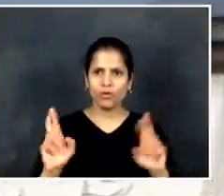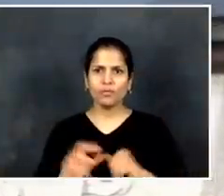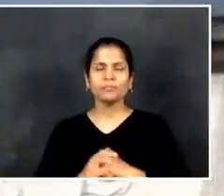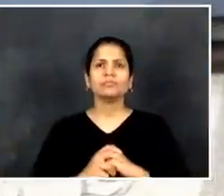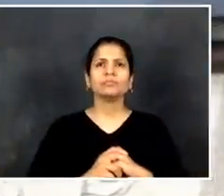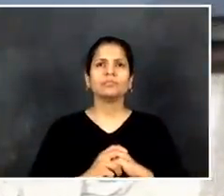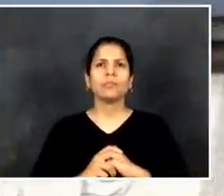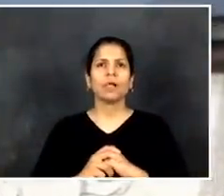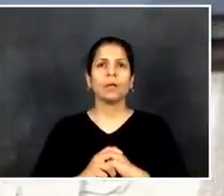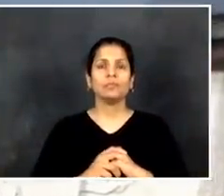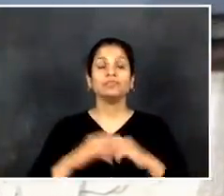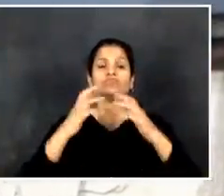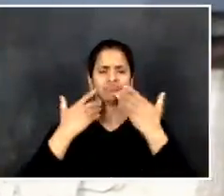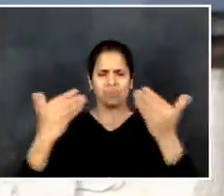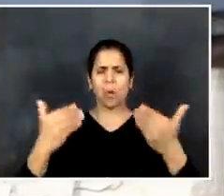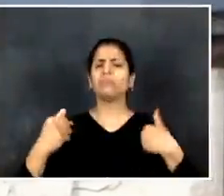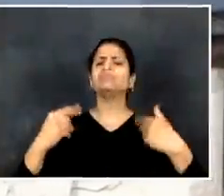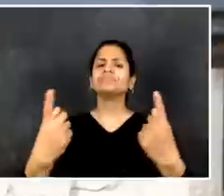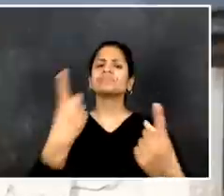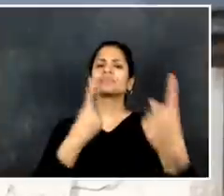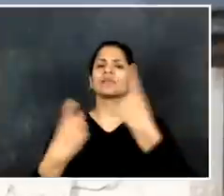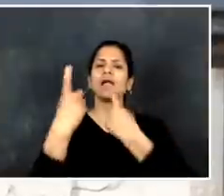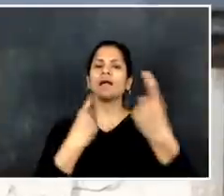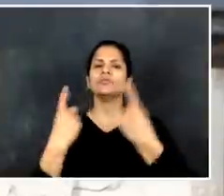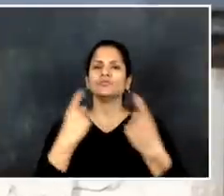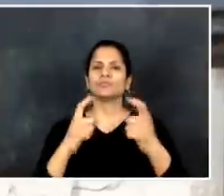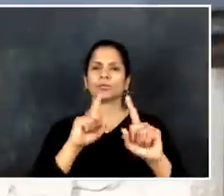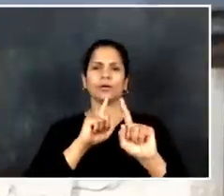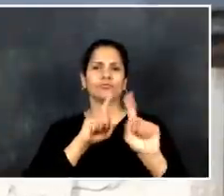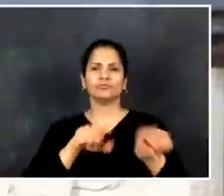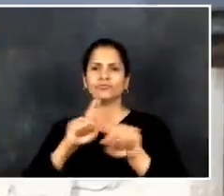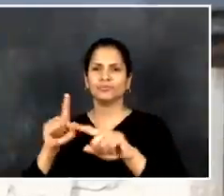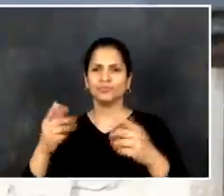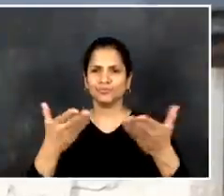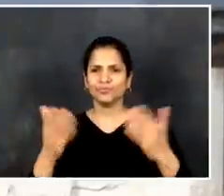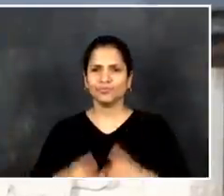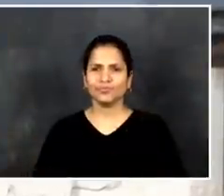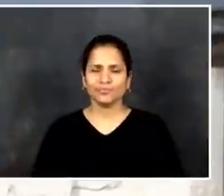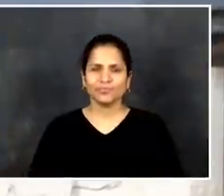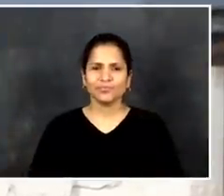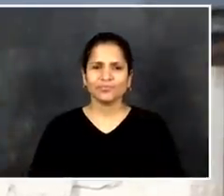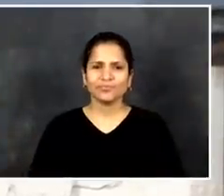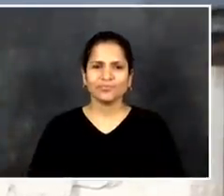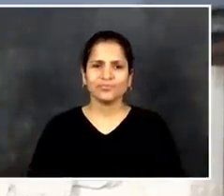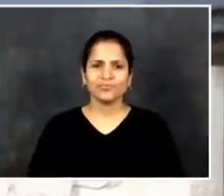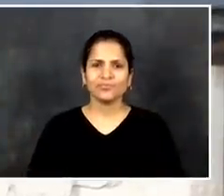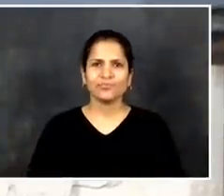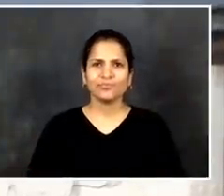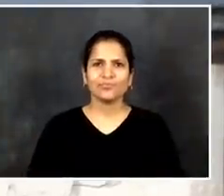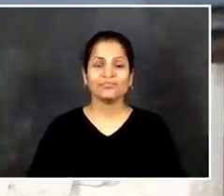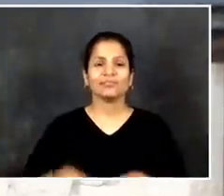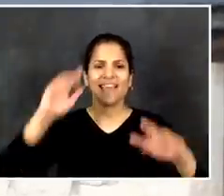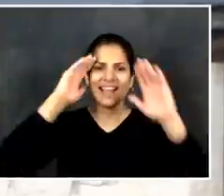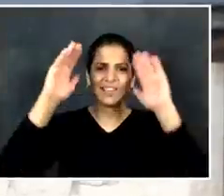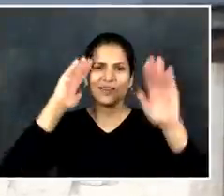outlet of each reporter. Hi, all. Just a reminder that we have James Patchett, President and CEO of the